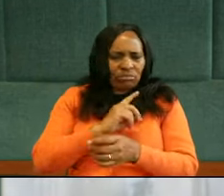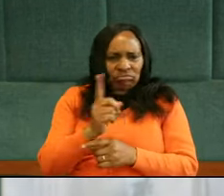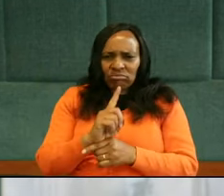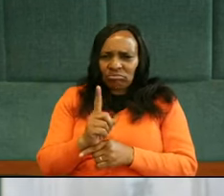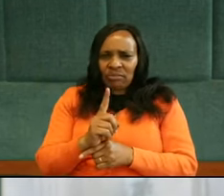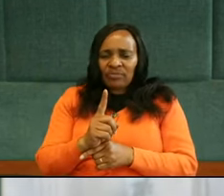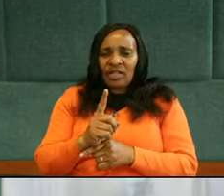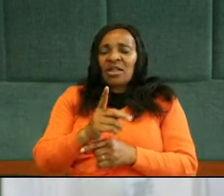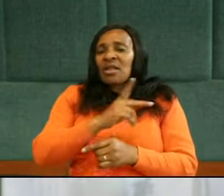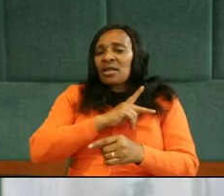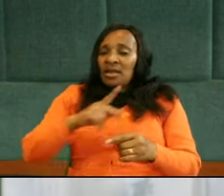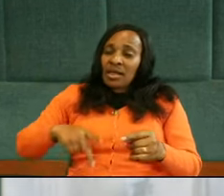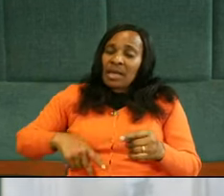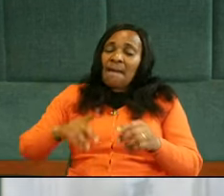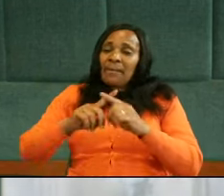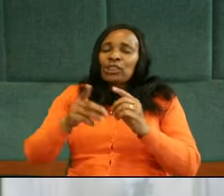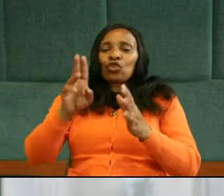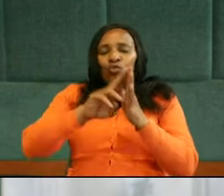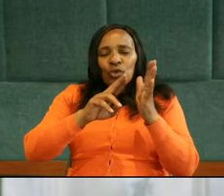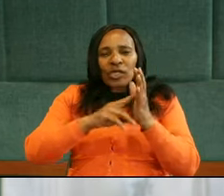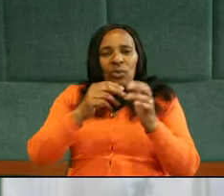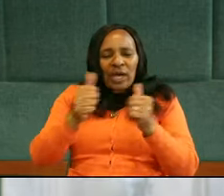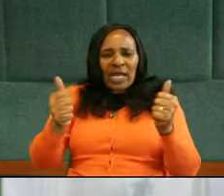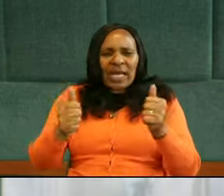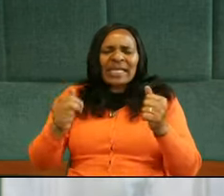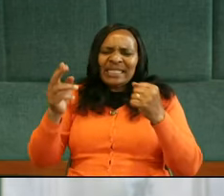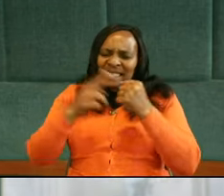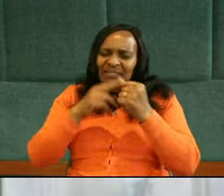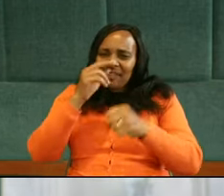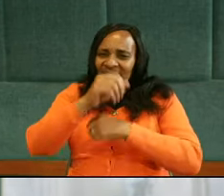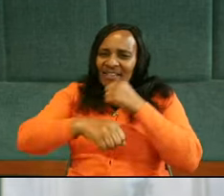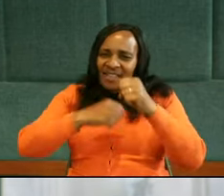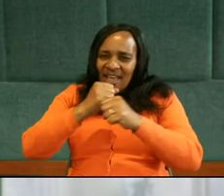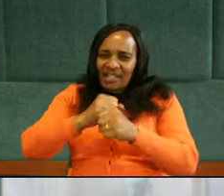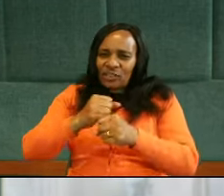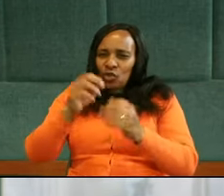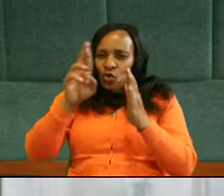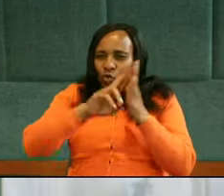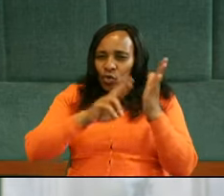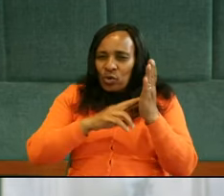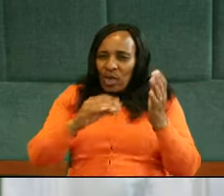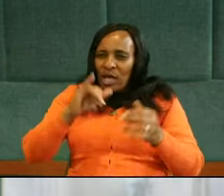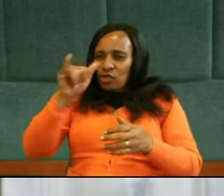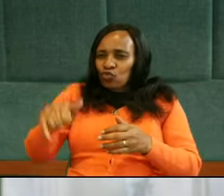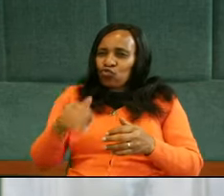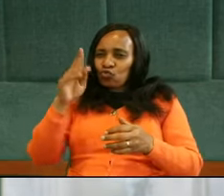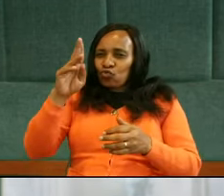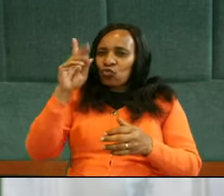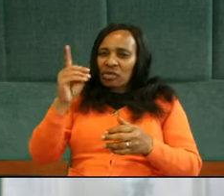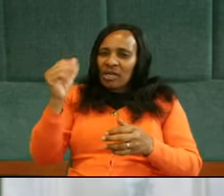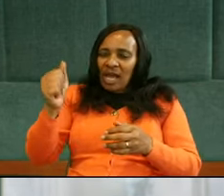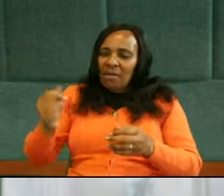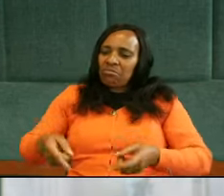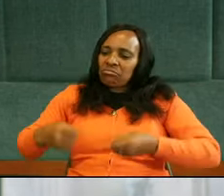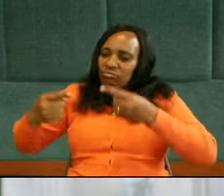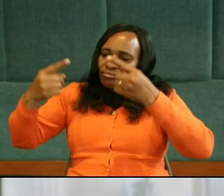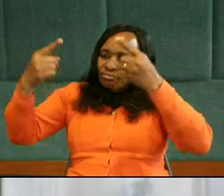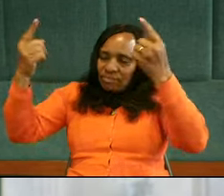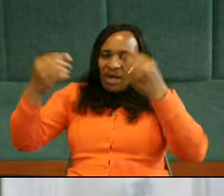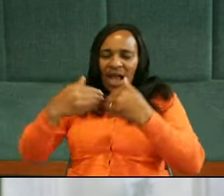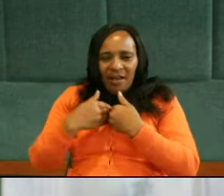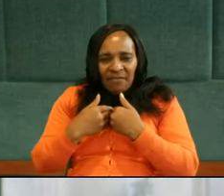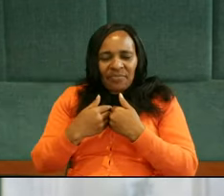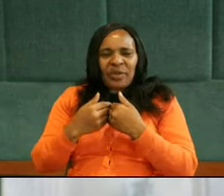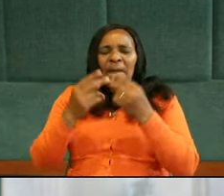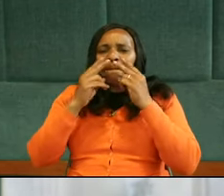ruling fairly and justly. And the 7 years he ruled in Judah, Judah prospered, and yeah. everyone was at